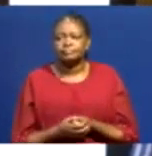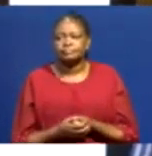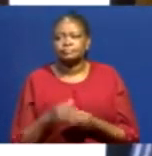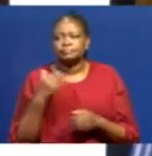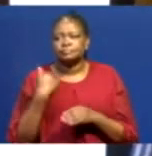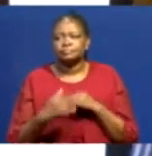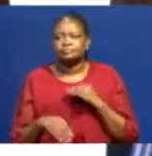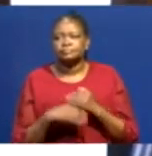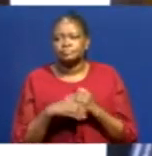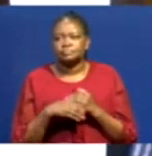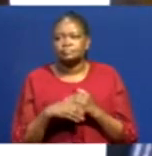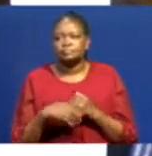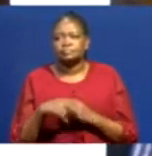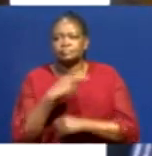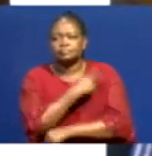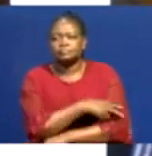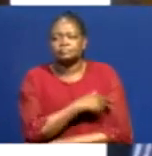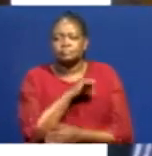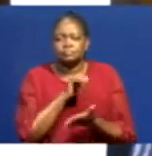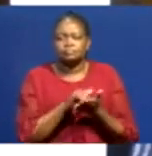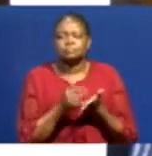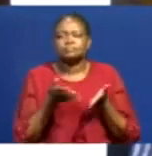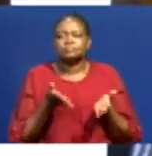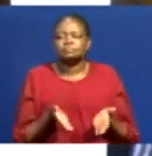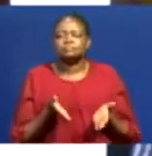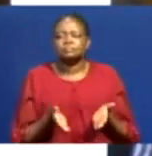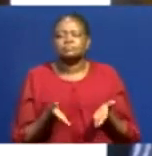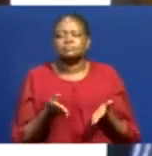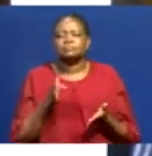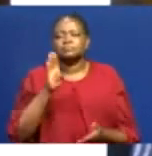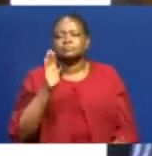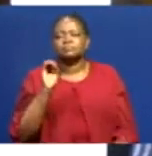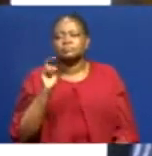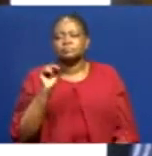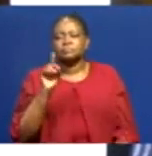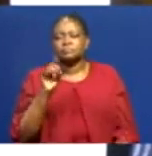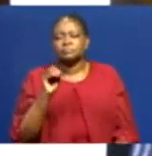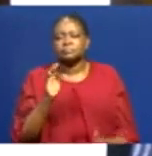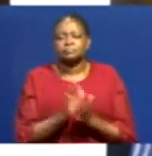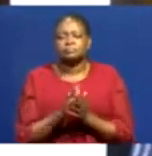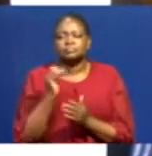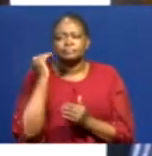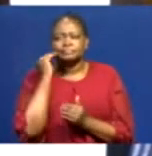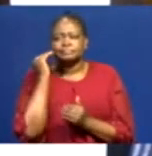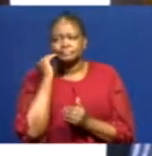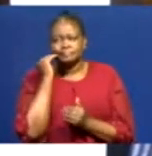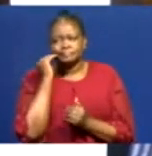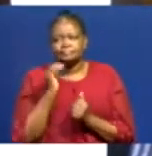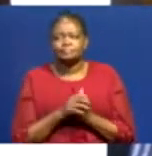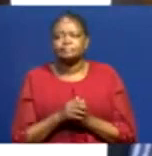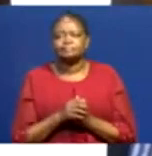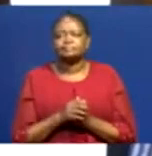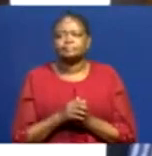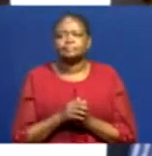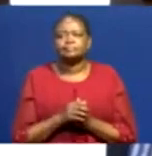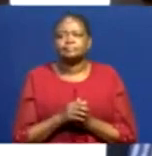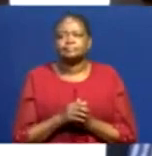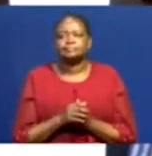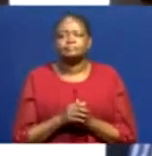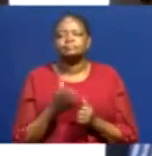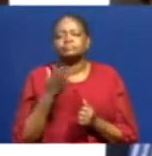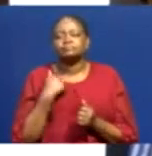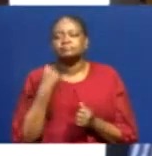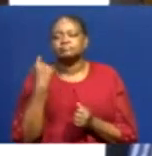modern complex in Bondo, Bondo and Siaya being the two main centers. We want